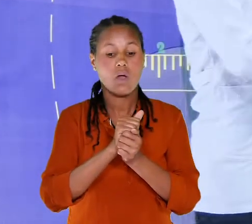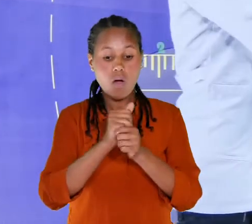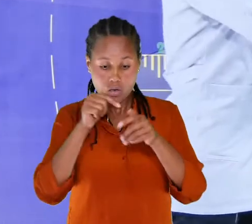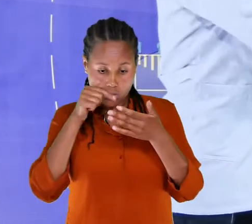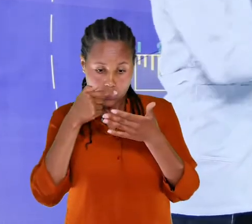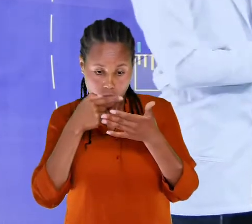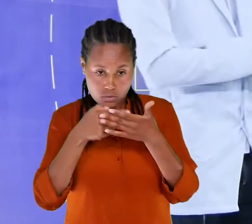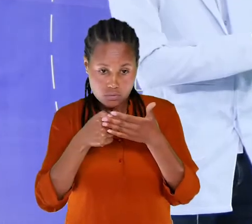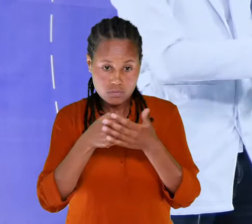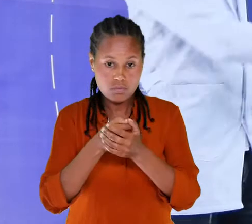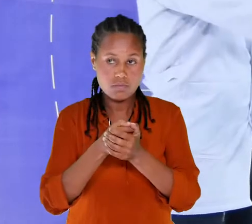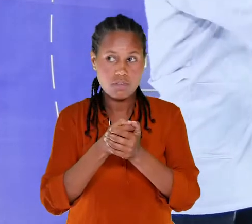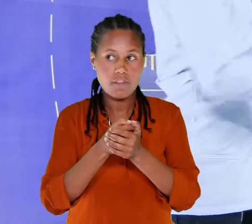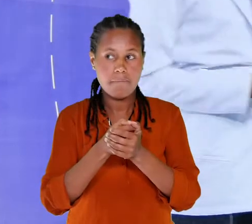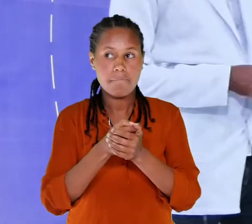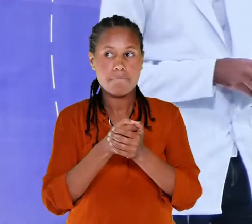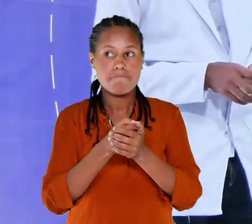Here,